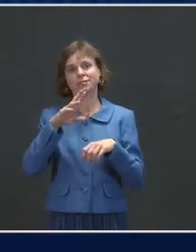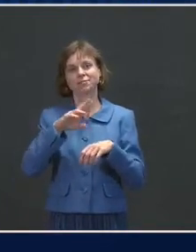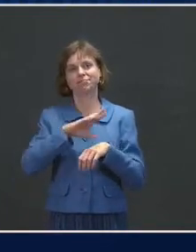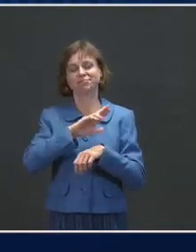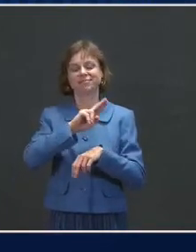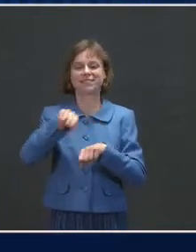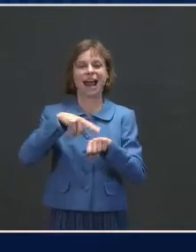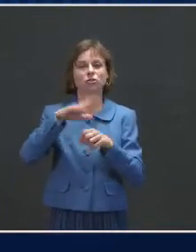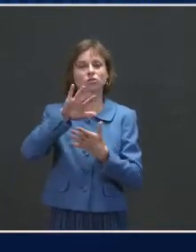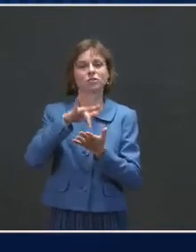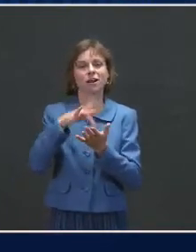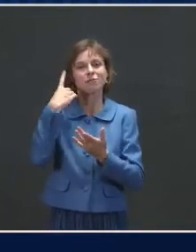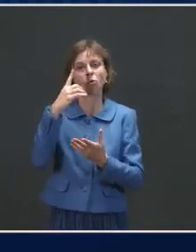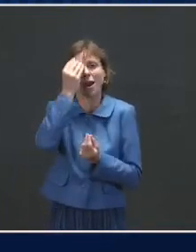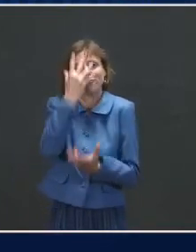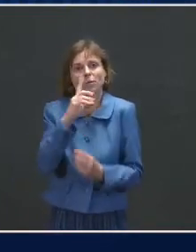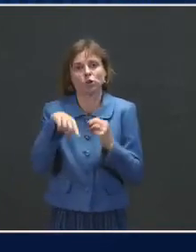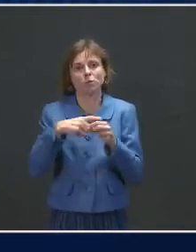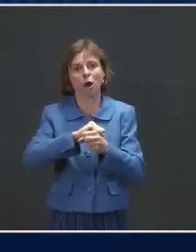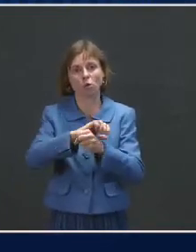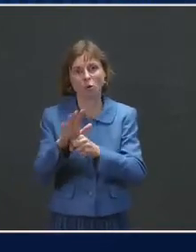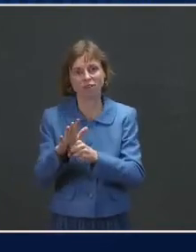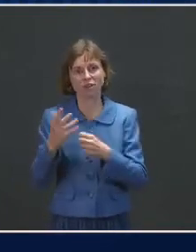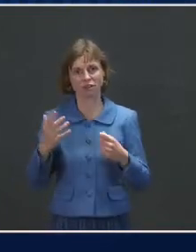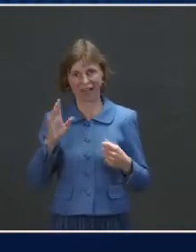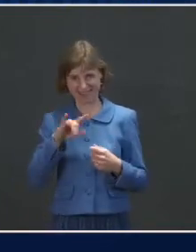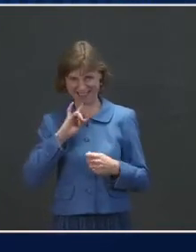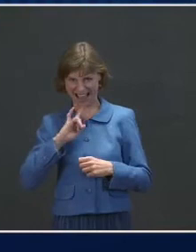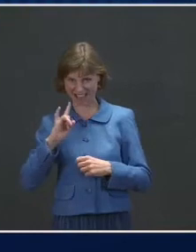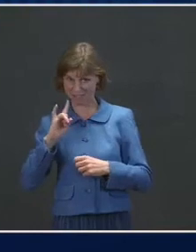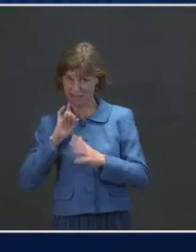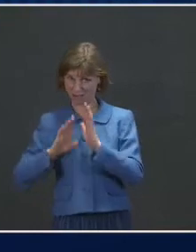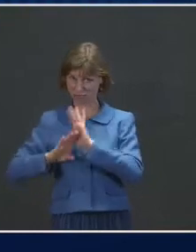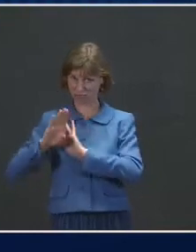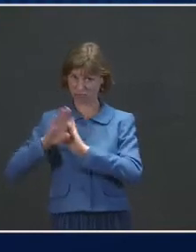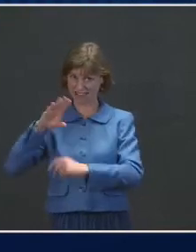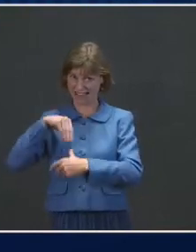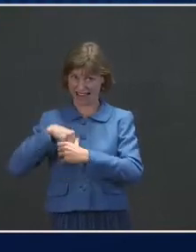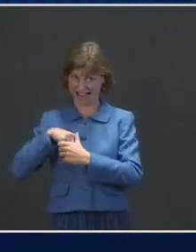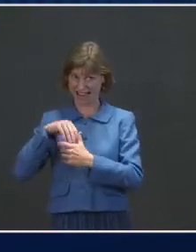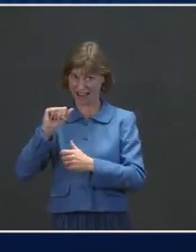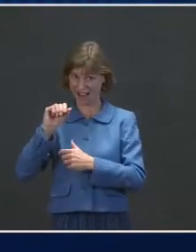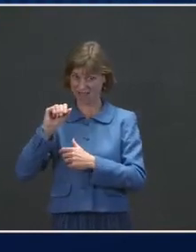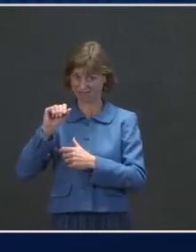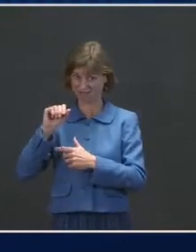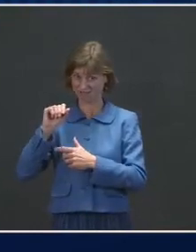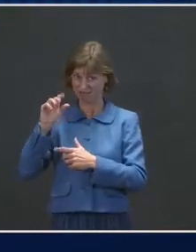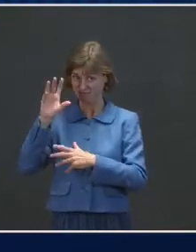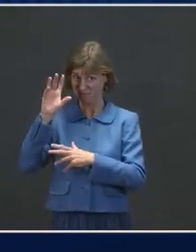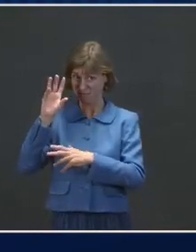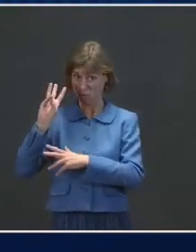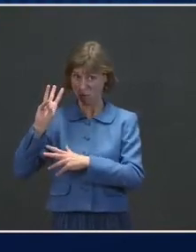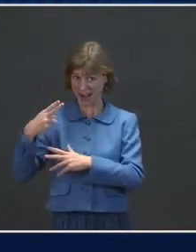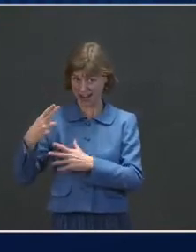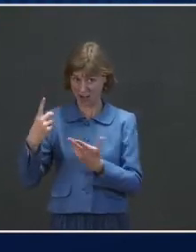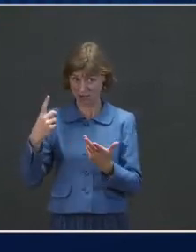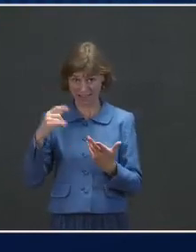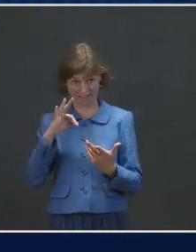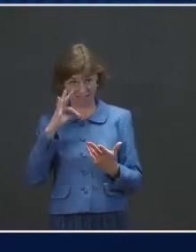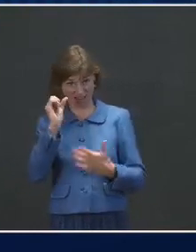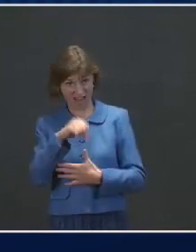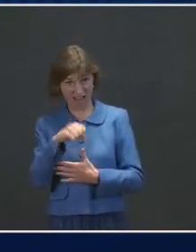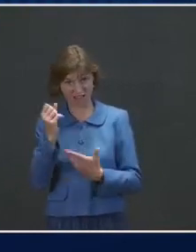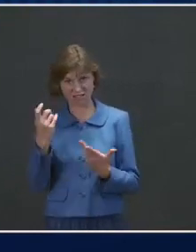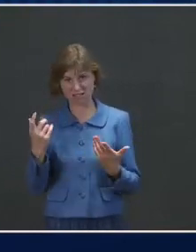like that being built in the administration? And if so, how long do you think that's going to take? I think people are really struggling to